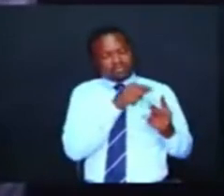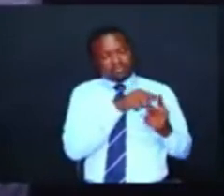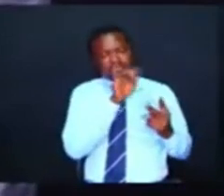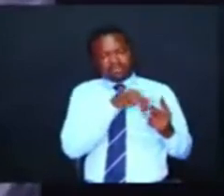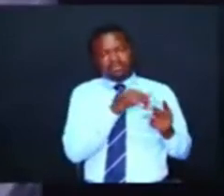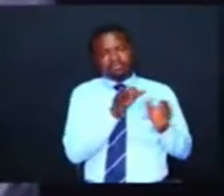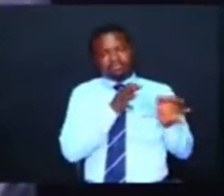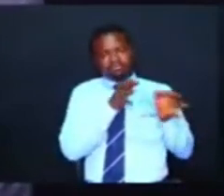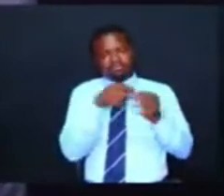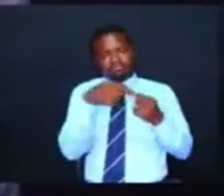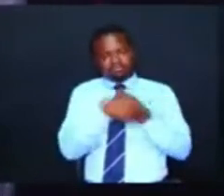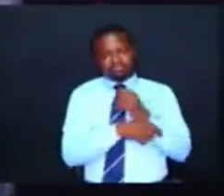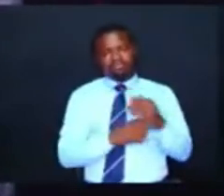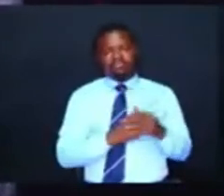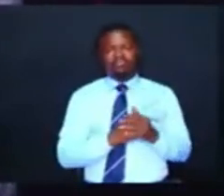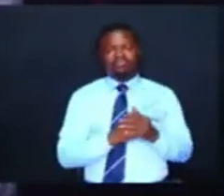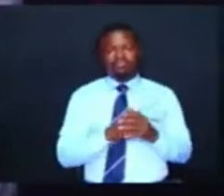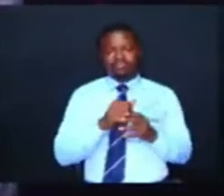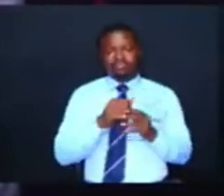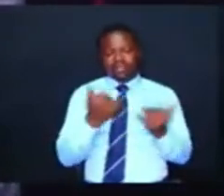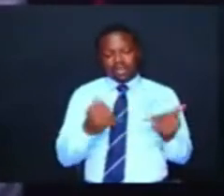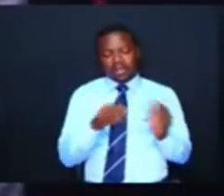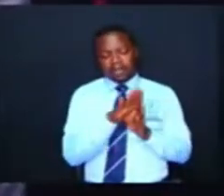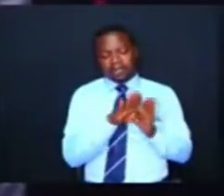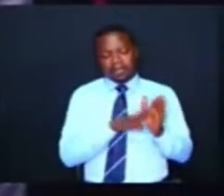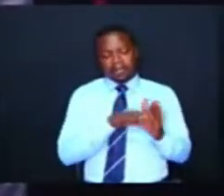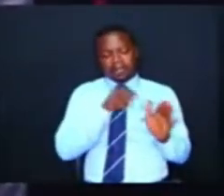heart. Now I'll remind you of Matthew chapter